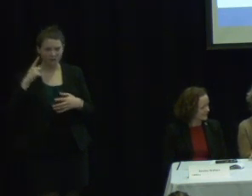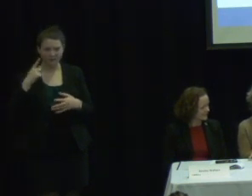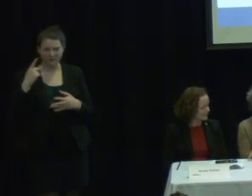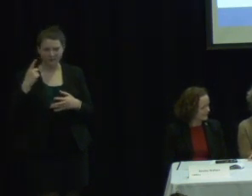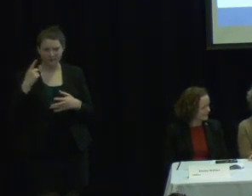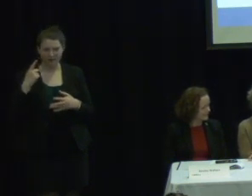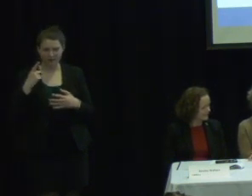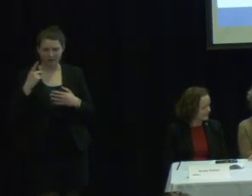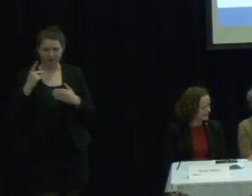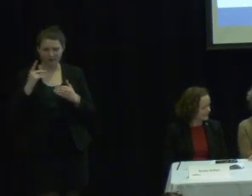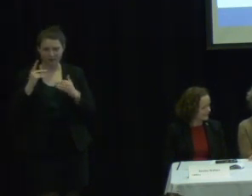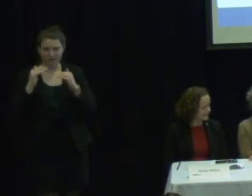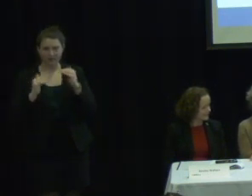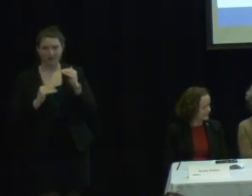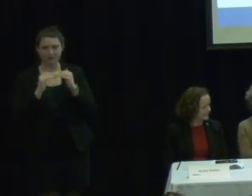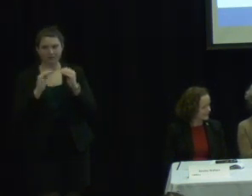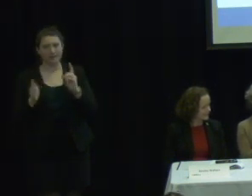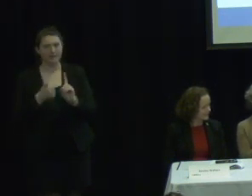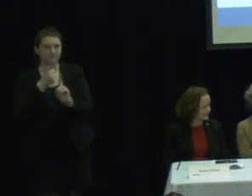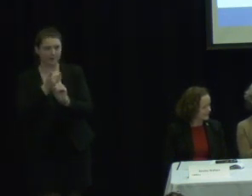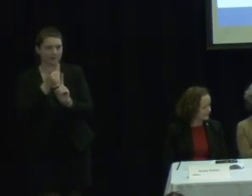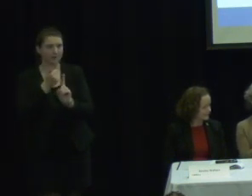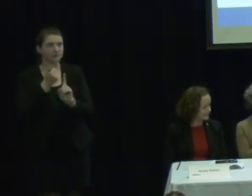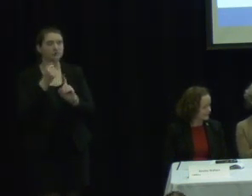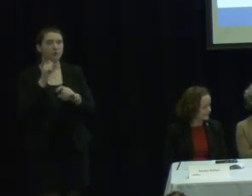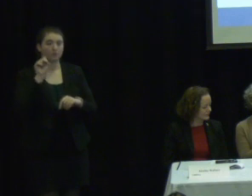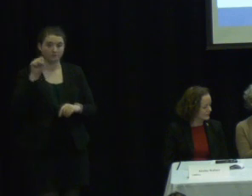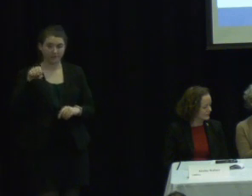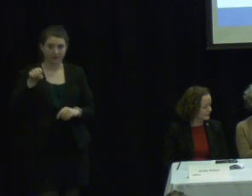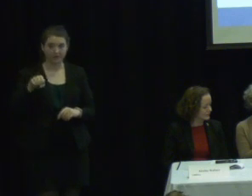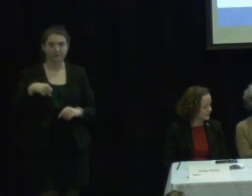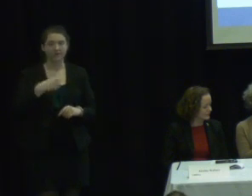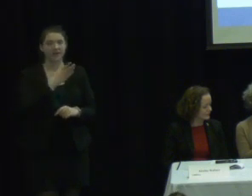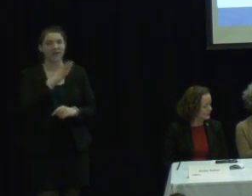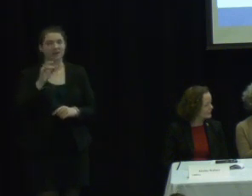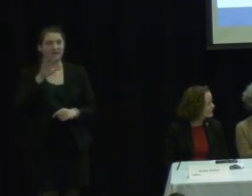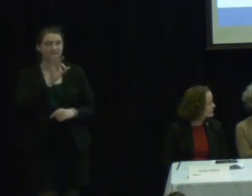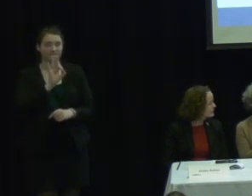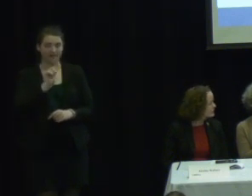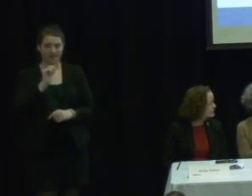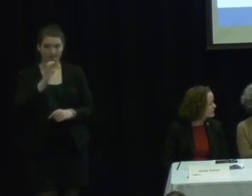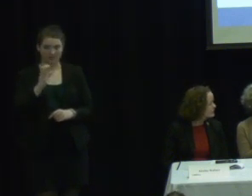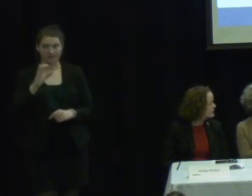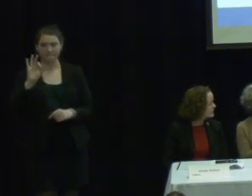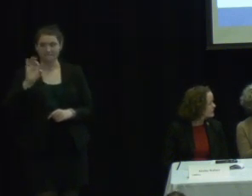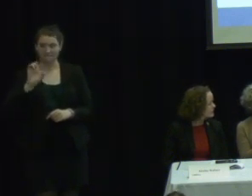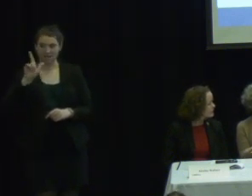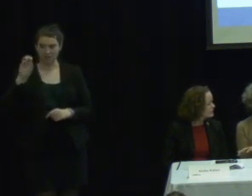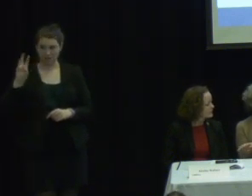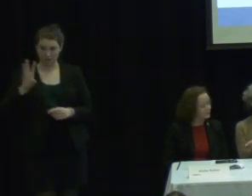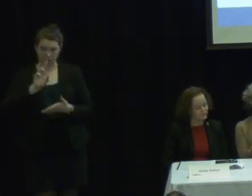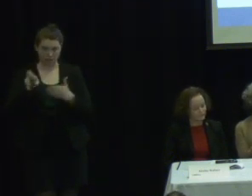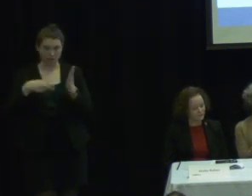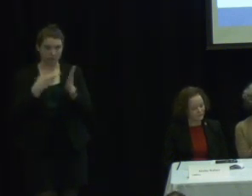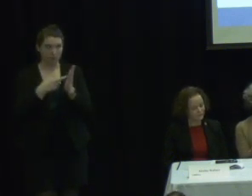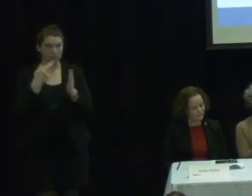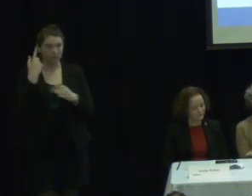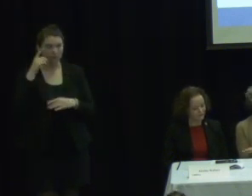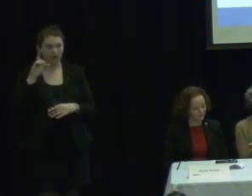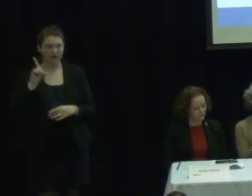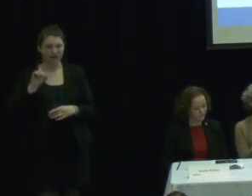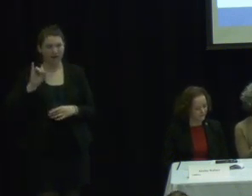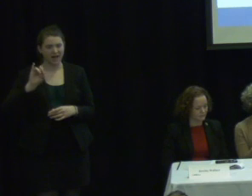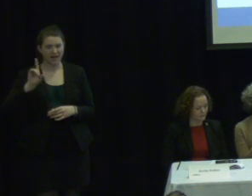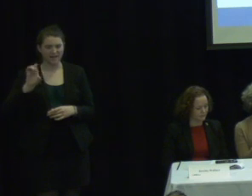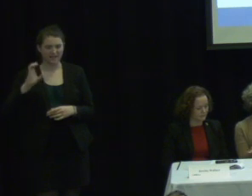yes, there's support in place. There is also a faculty fellow role through IDAC that is intended to be in